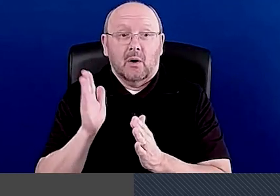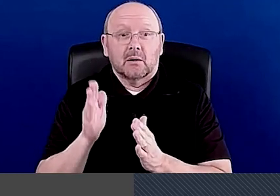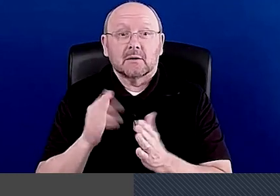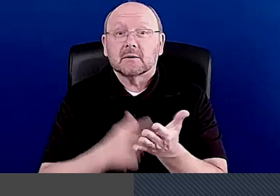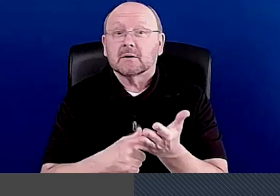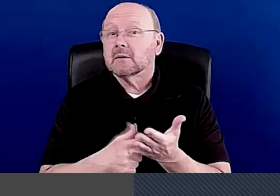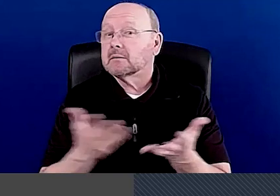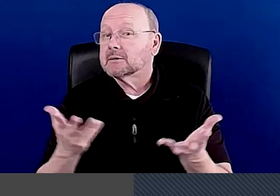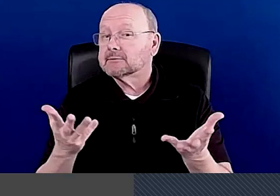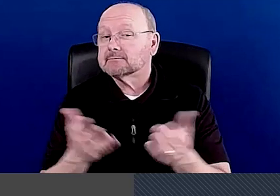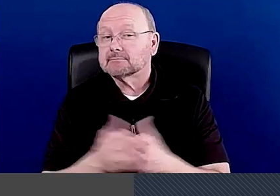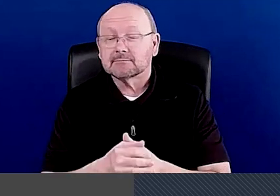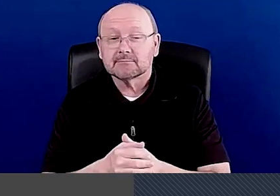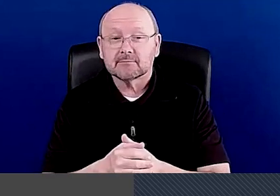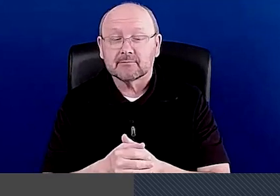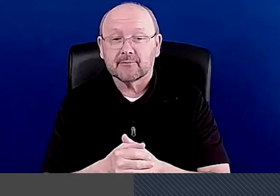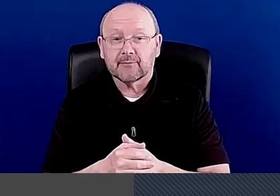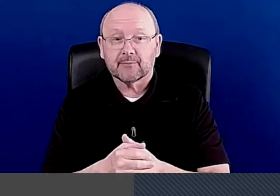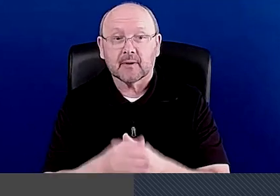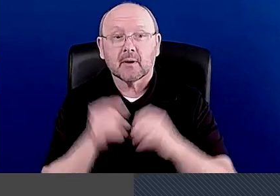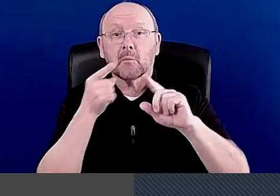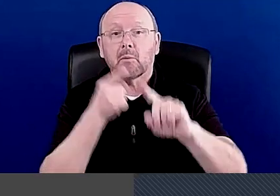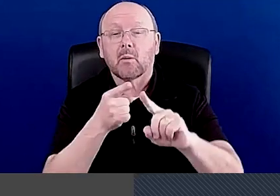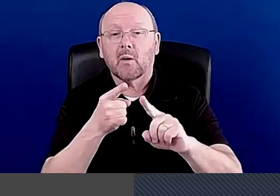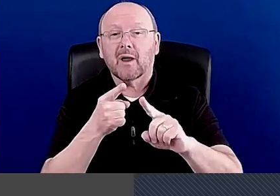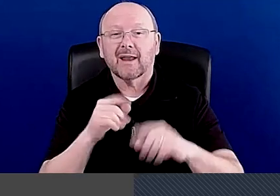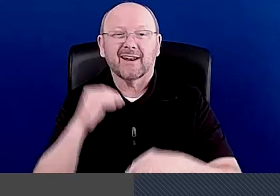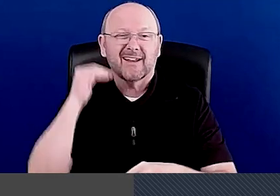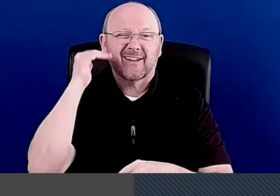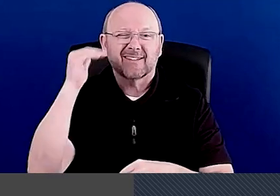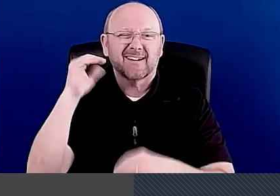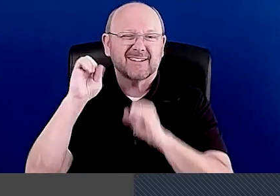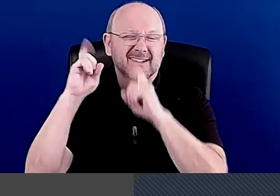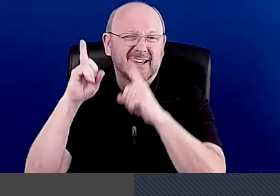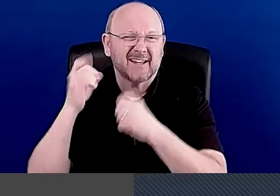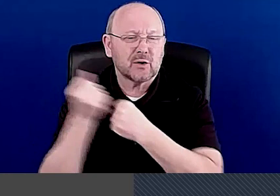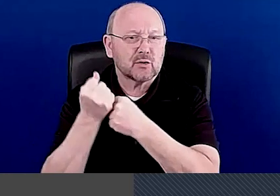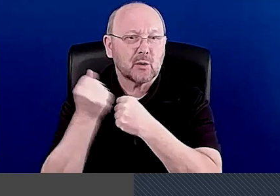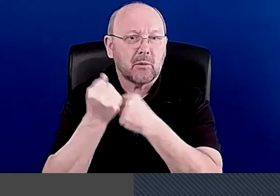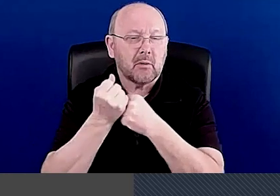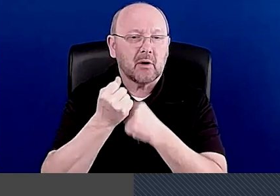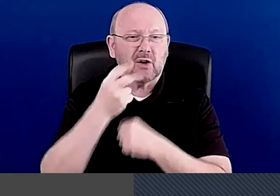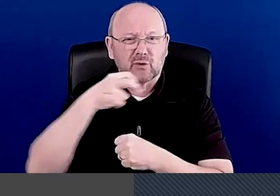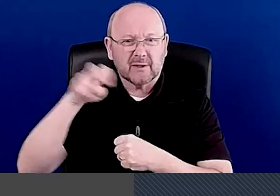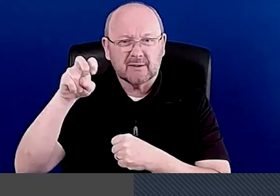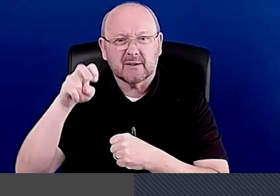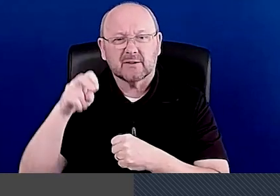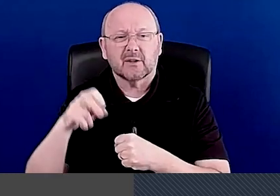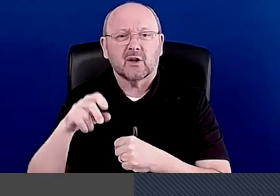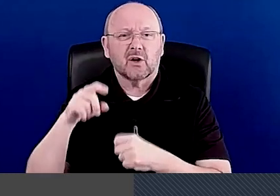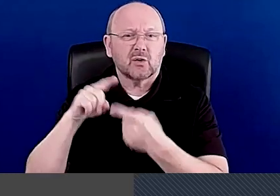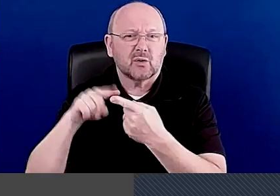and share with you about, well, the topic is adult education, supportive transitioning of the adult learner to Fresno City